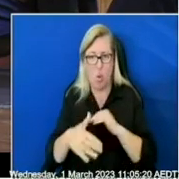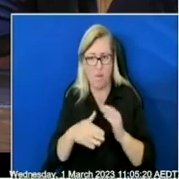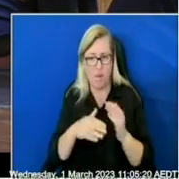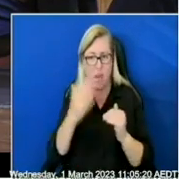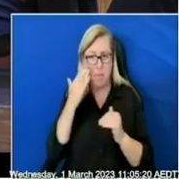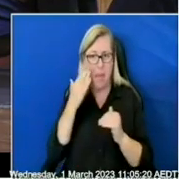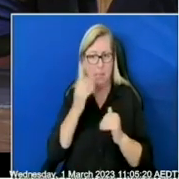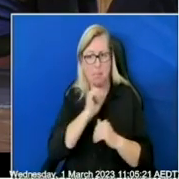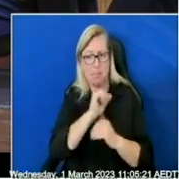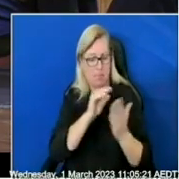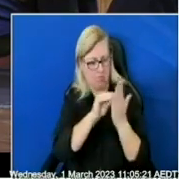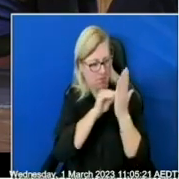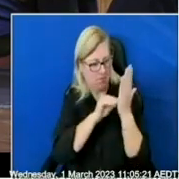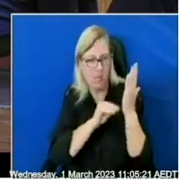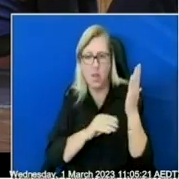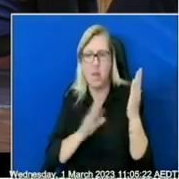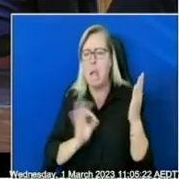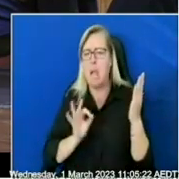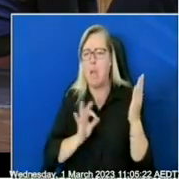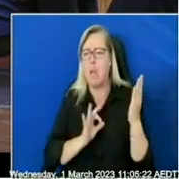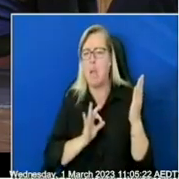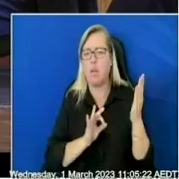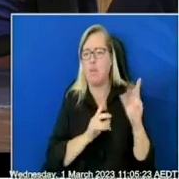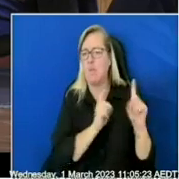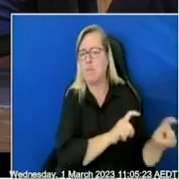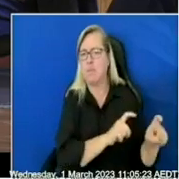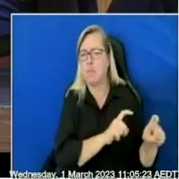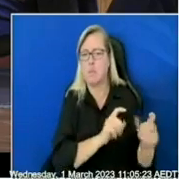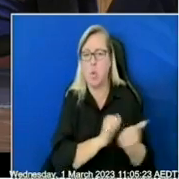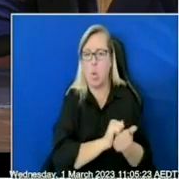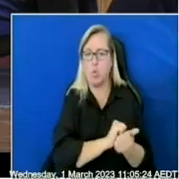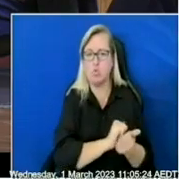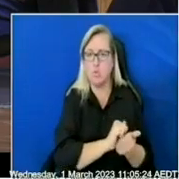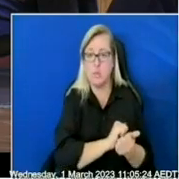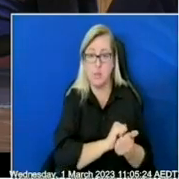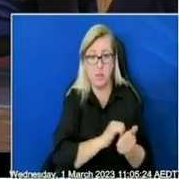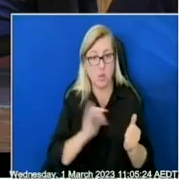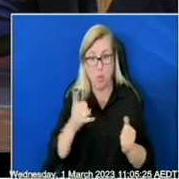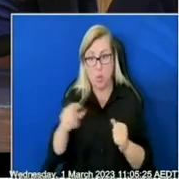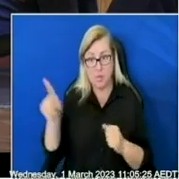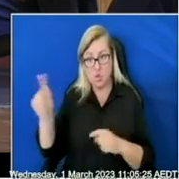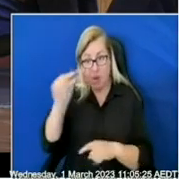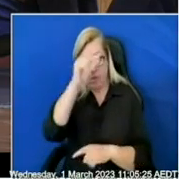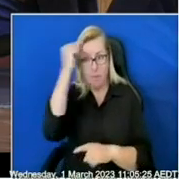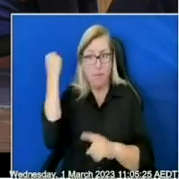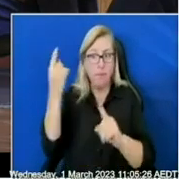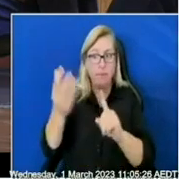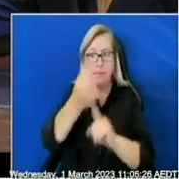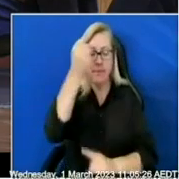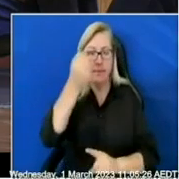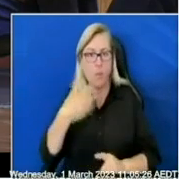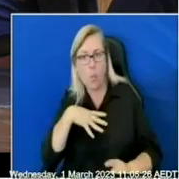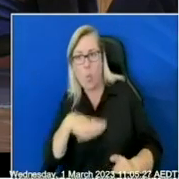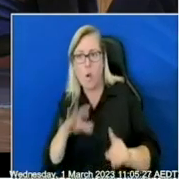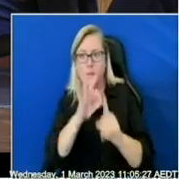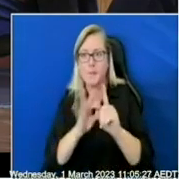laundry. So she probably had aspirations, you know, as a little girl and wanted to do things